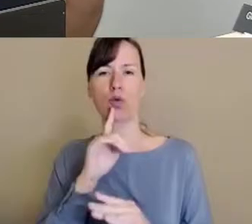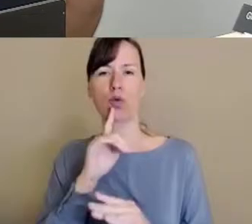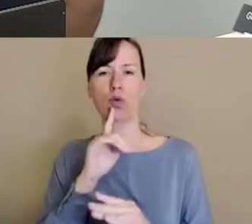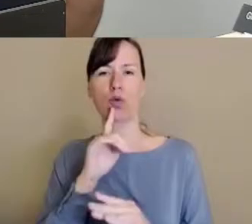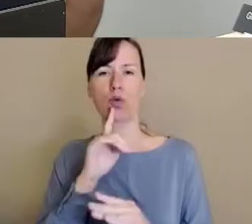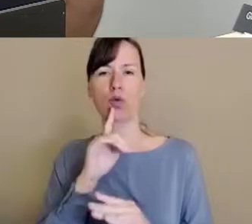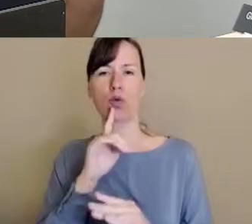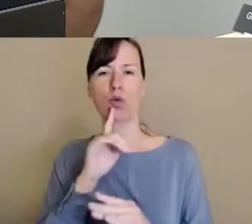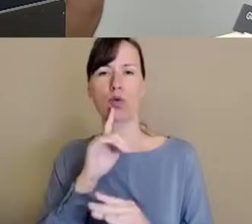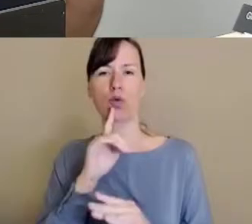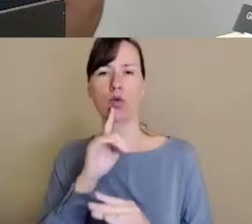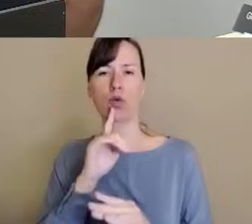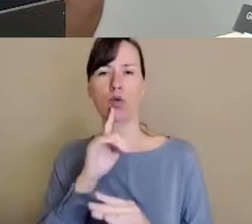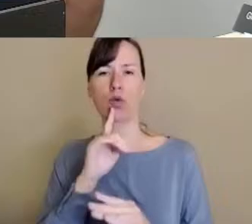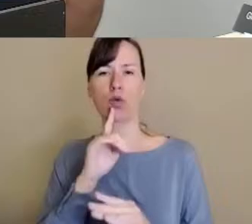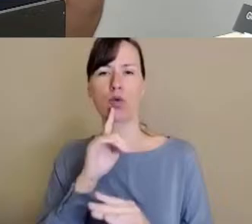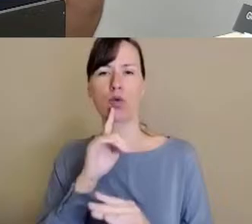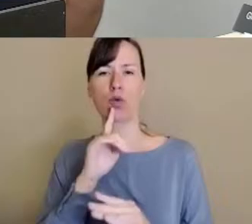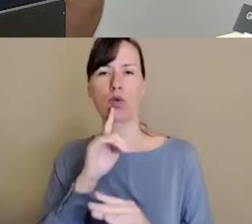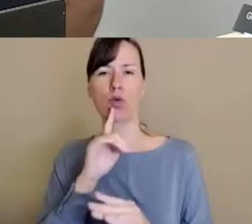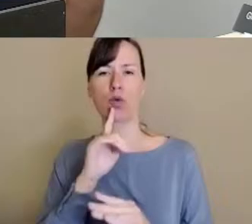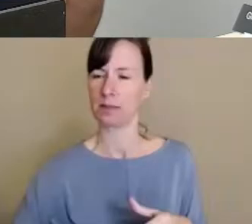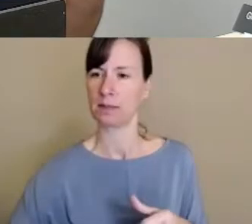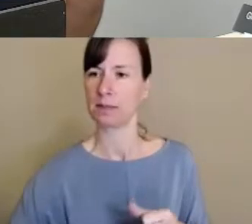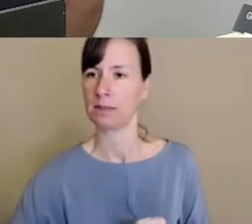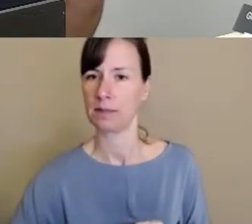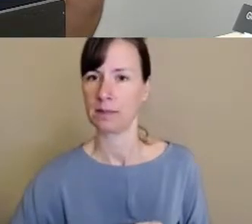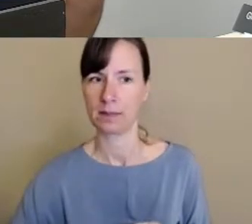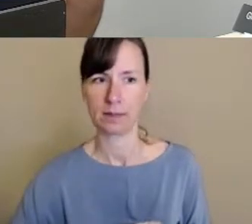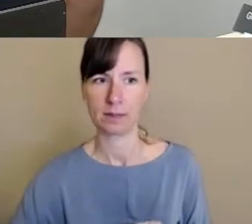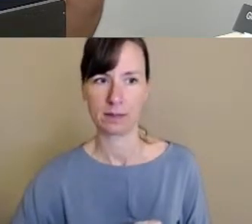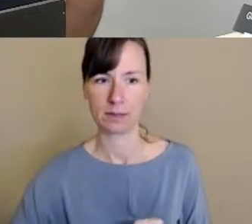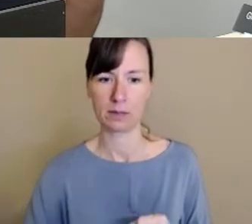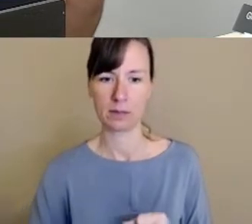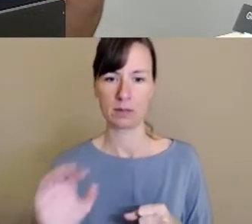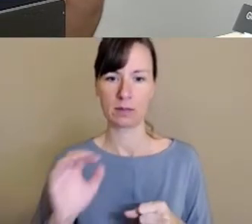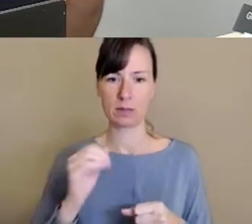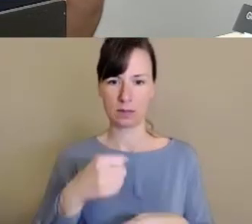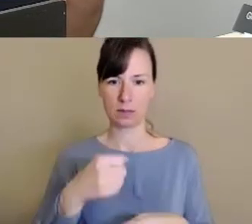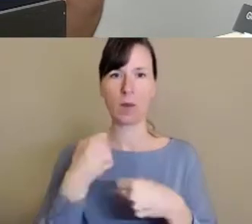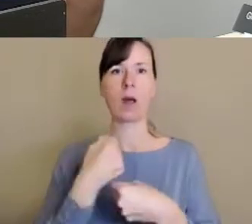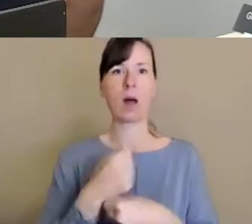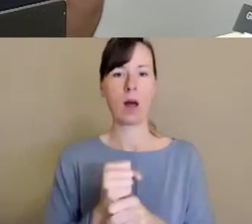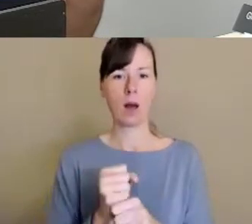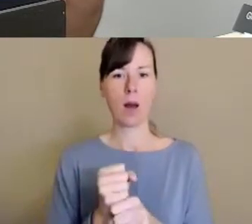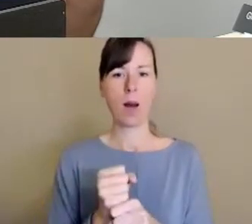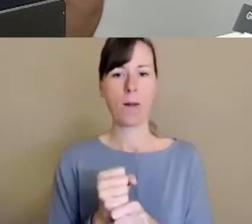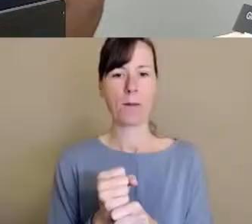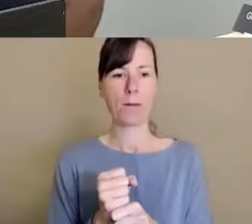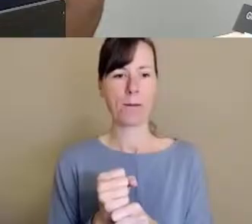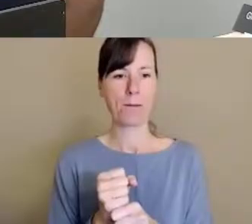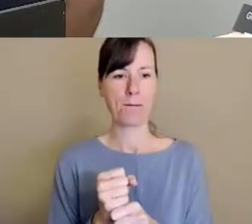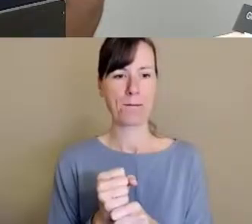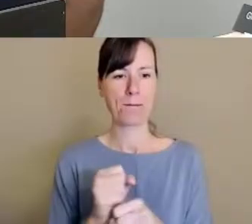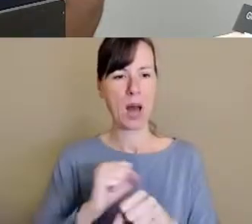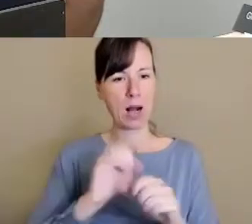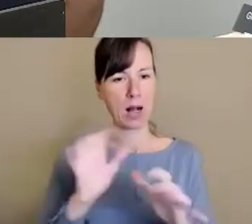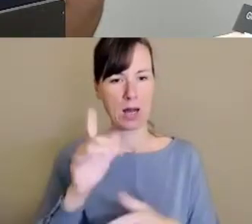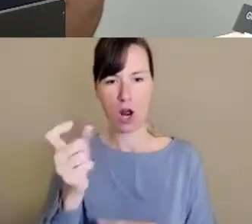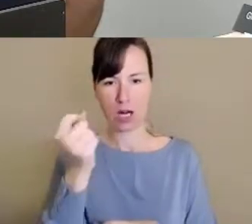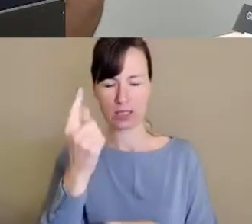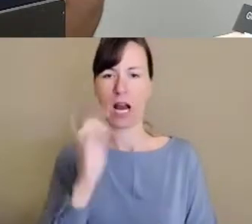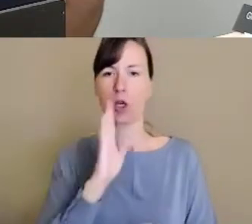those lots with the clear understanding that he would transfer them to the town at cost. He has honored that